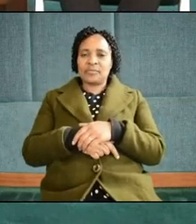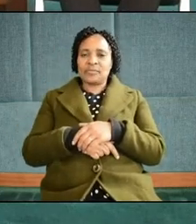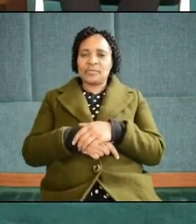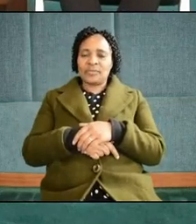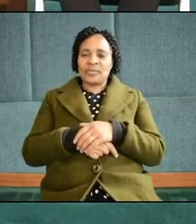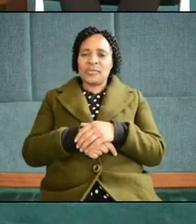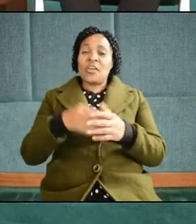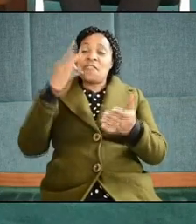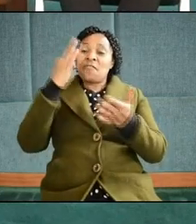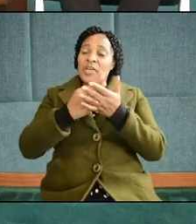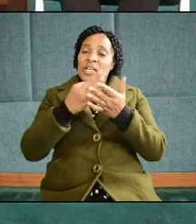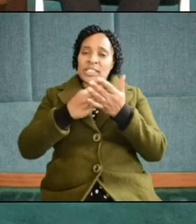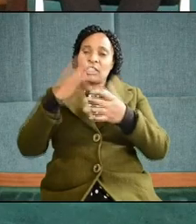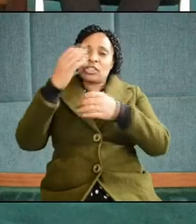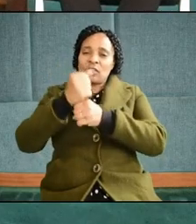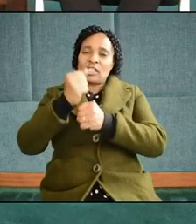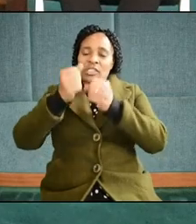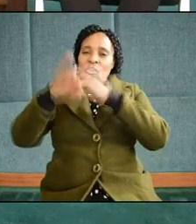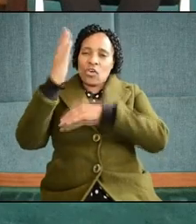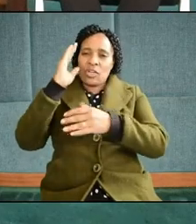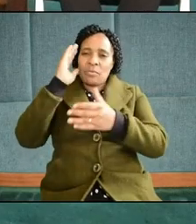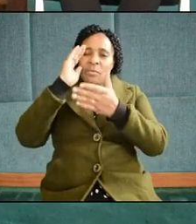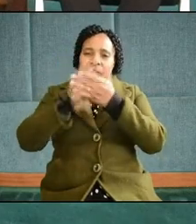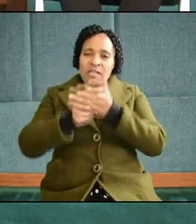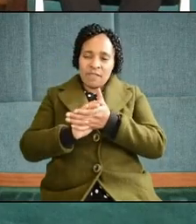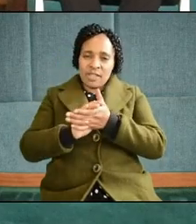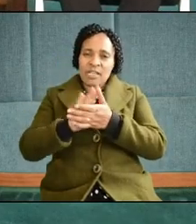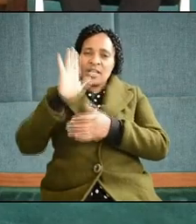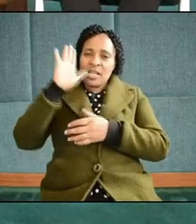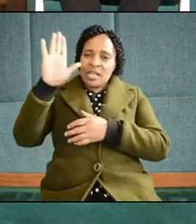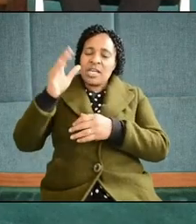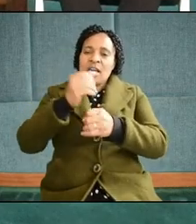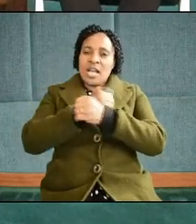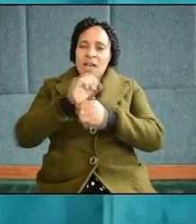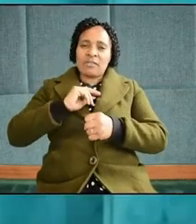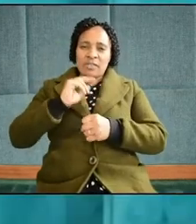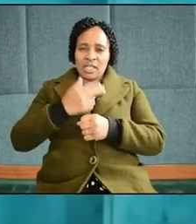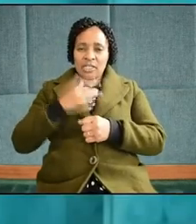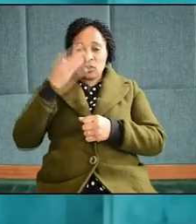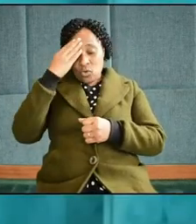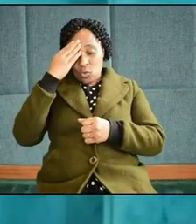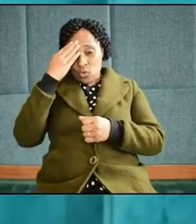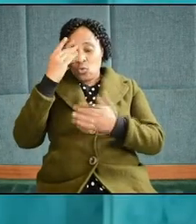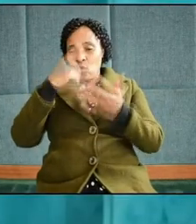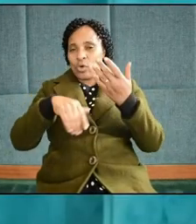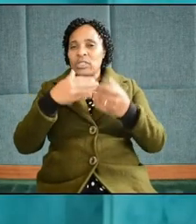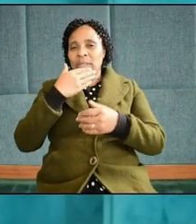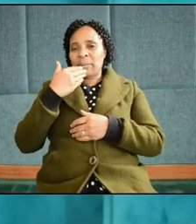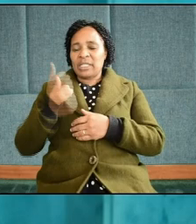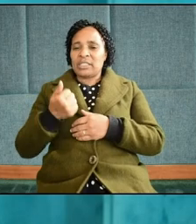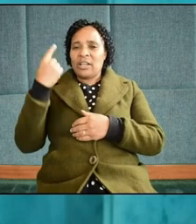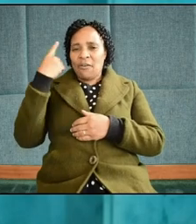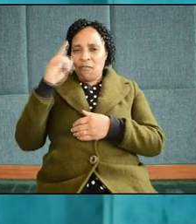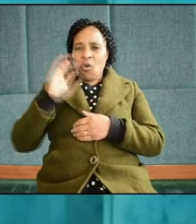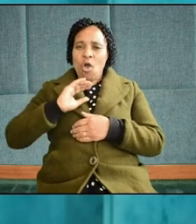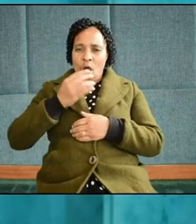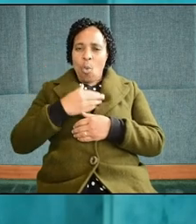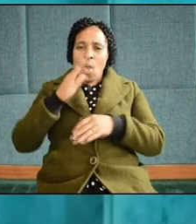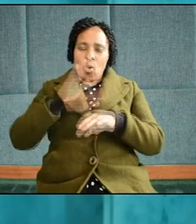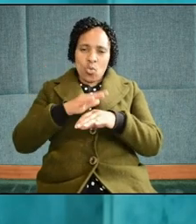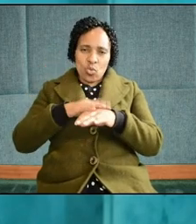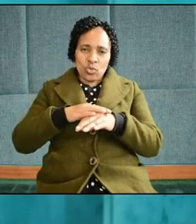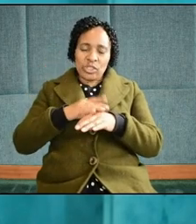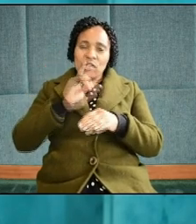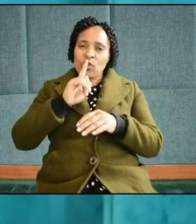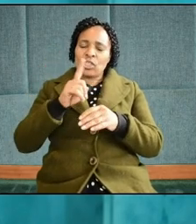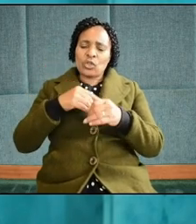the Father Insight. Faith is trusting God, believing that he loves us and knows what is best for our good. In